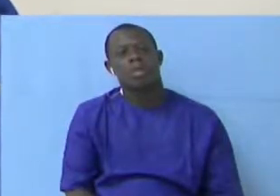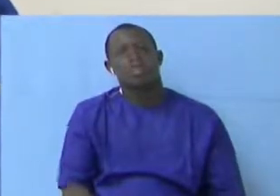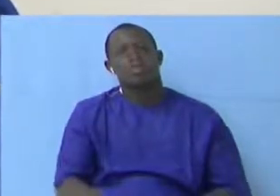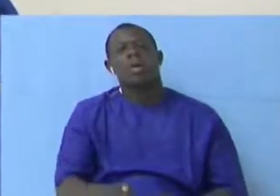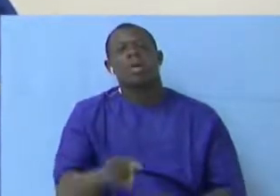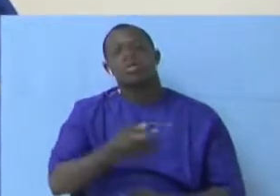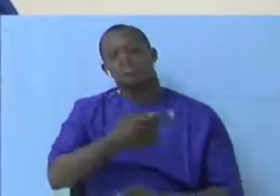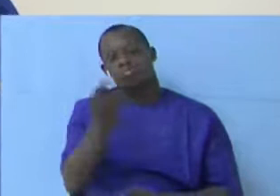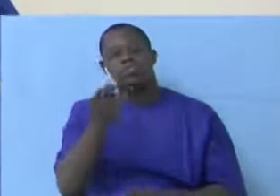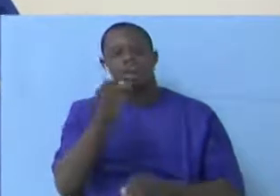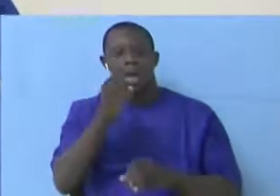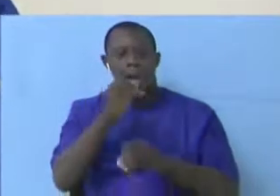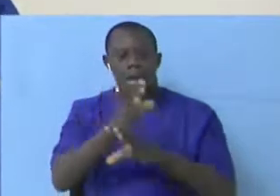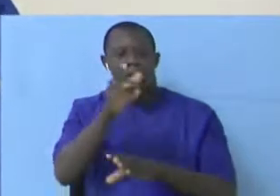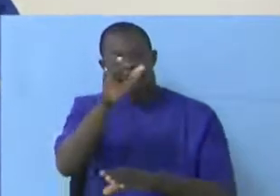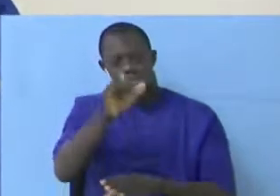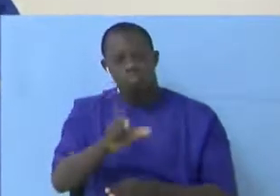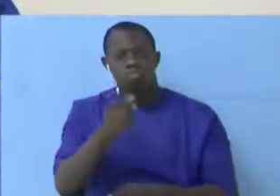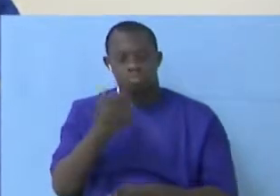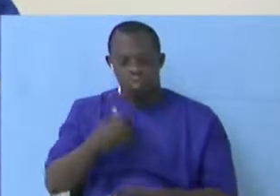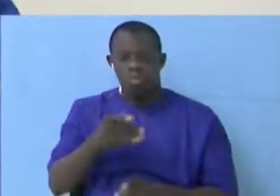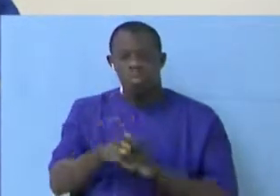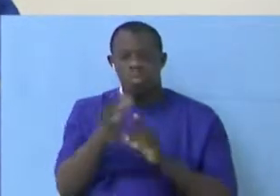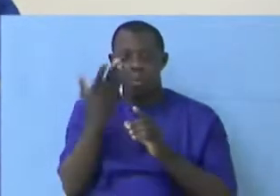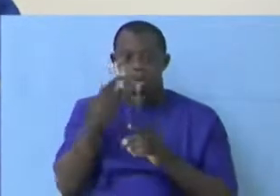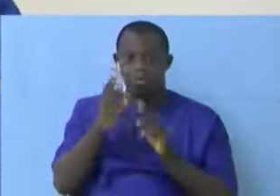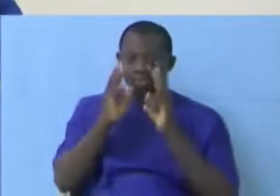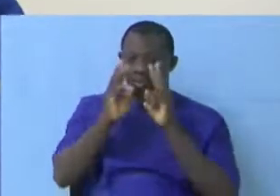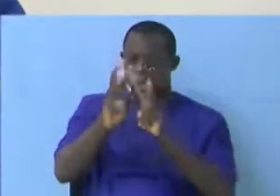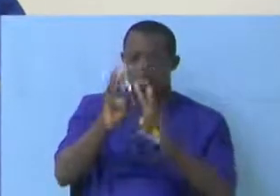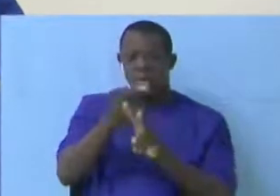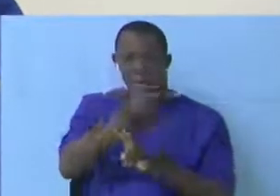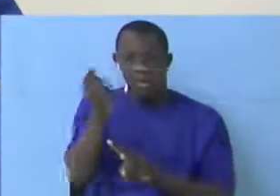those Ghanaian people, when you set your eyes on them,